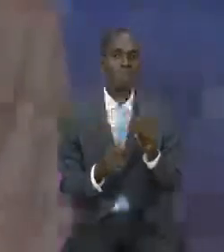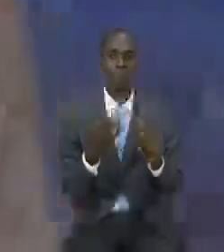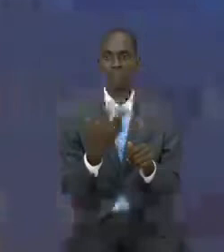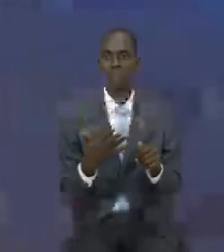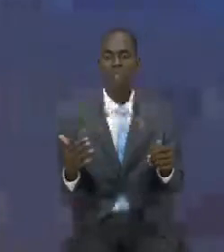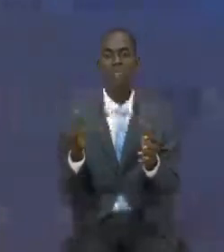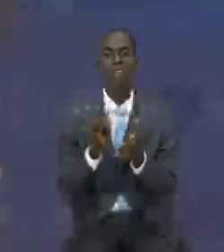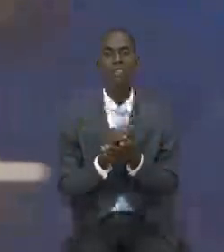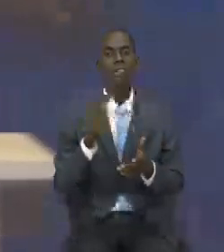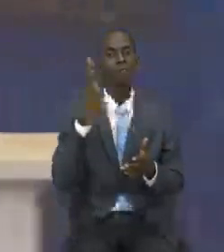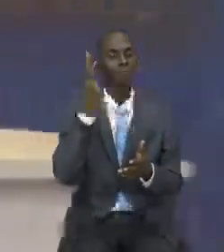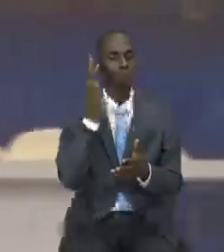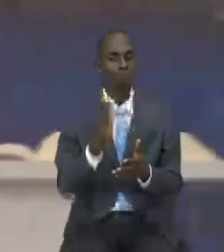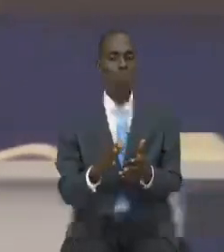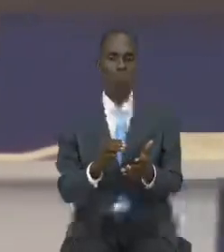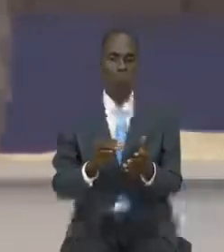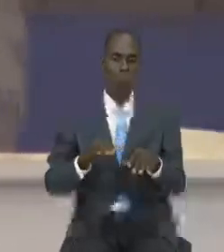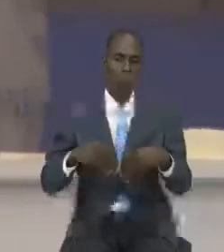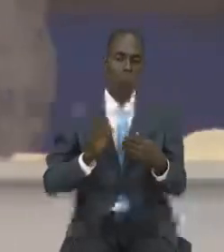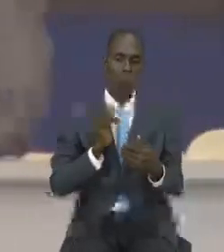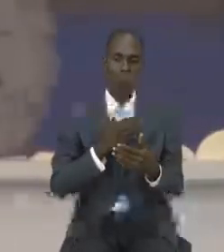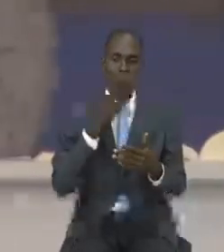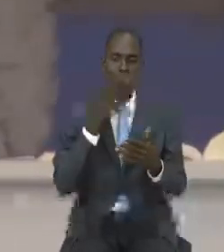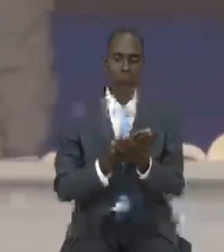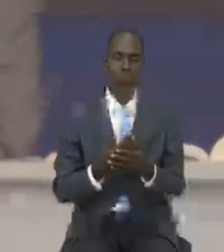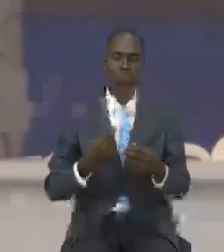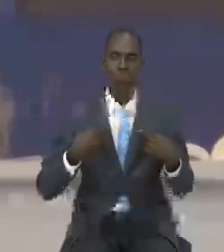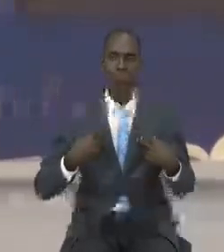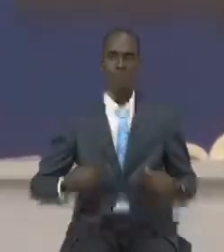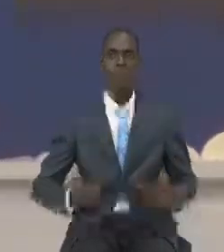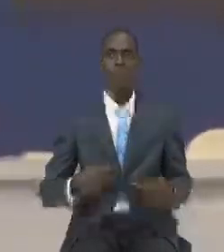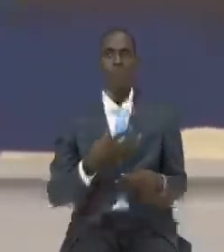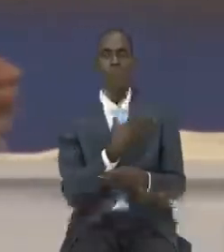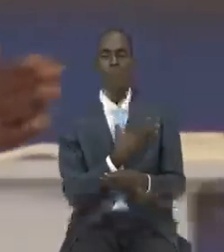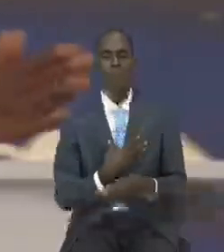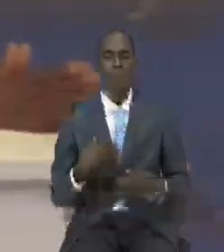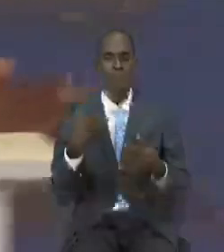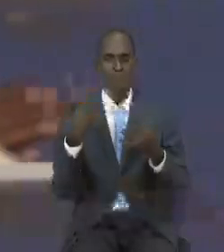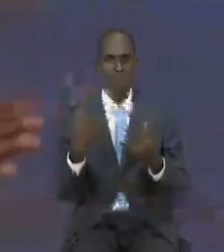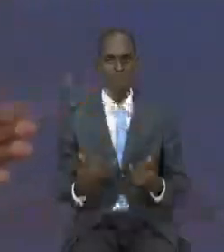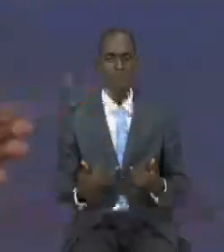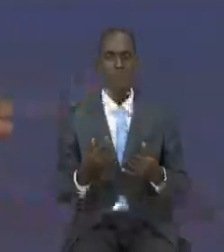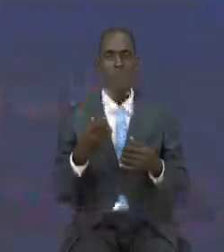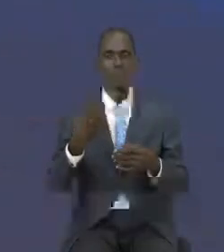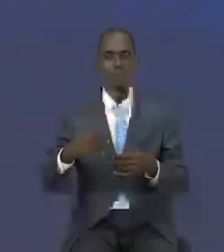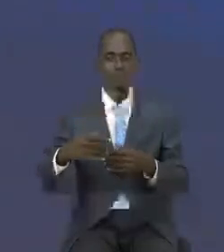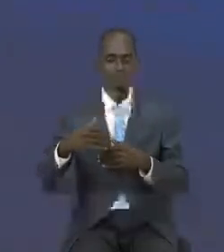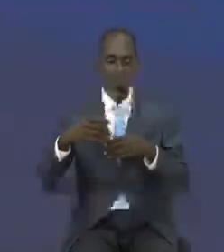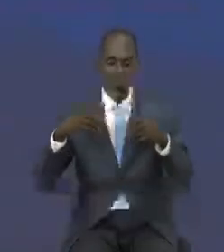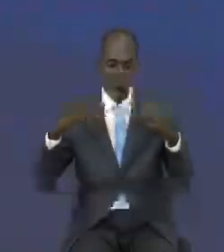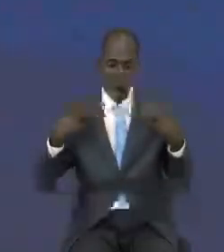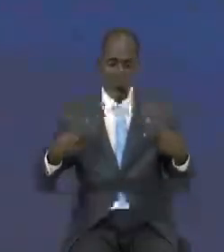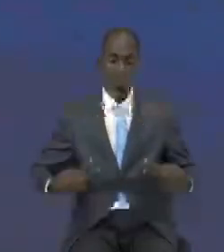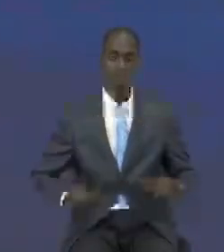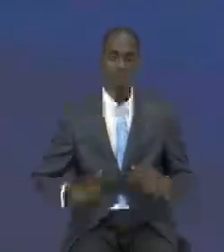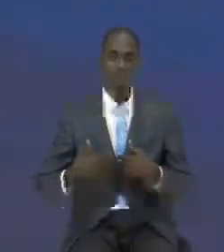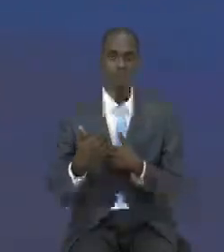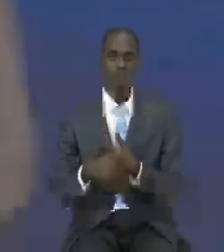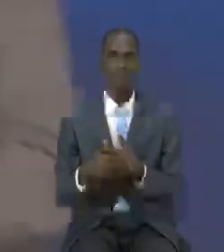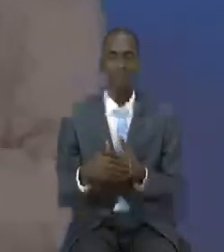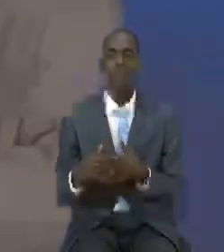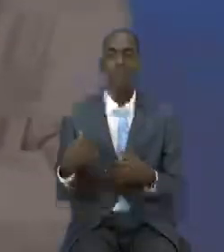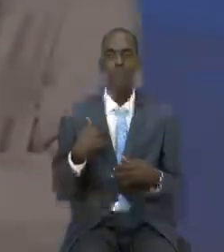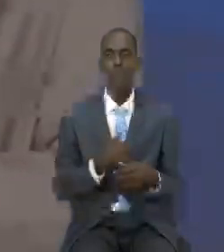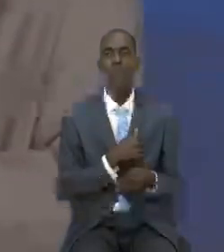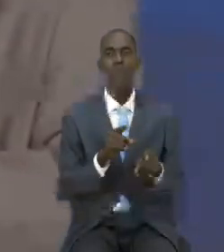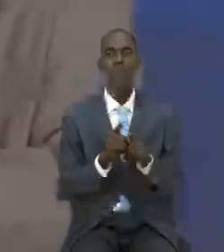will nourish us, that's what it means. And now there's the physical bread, and there is the